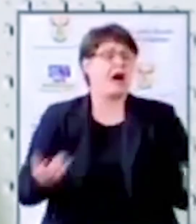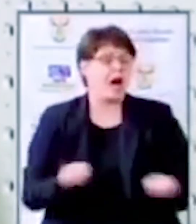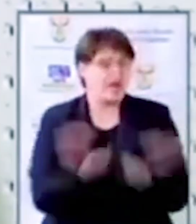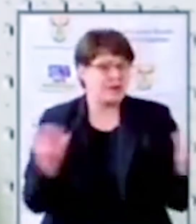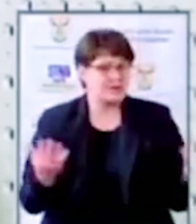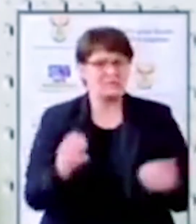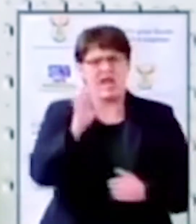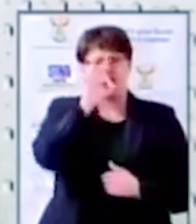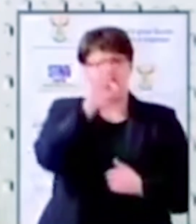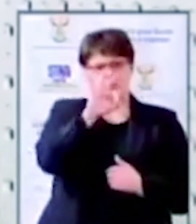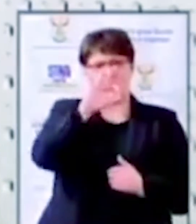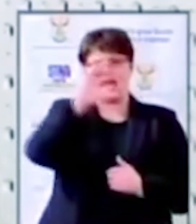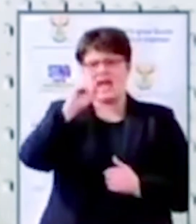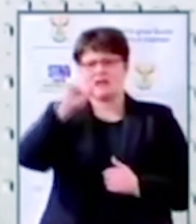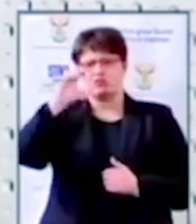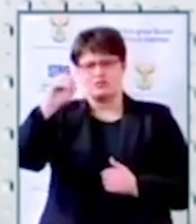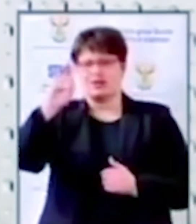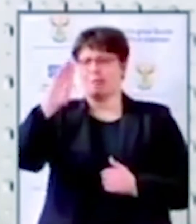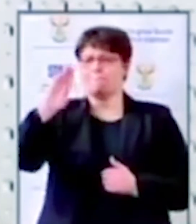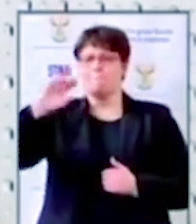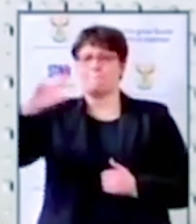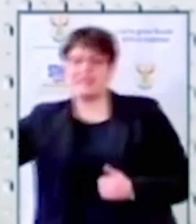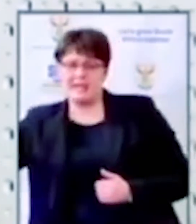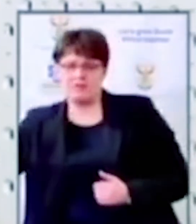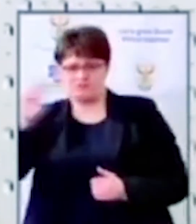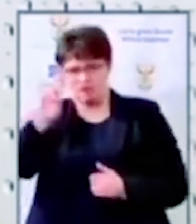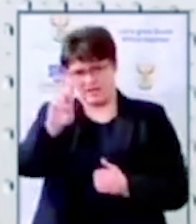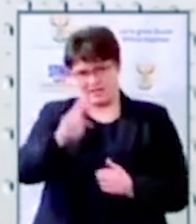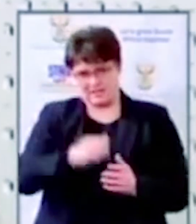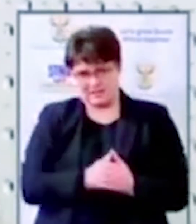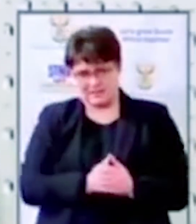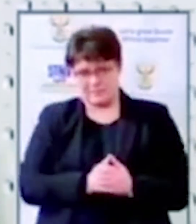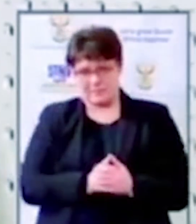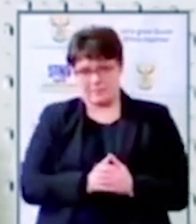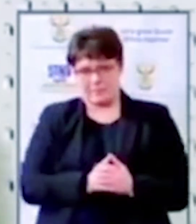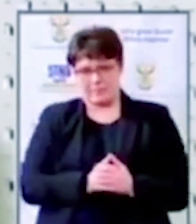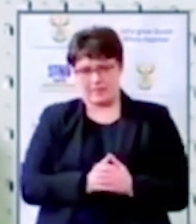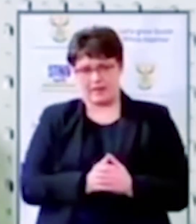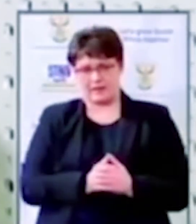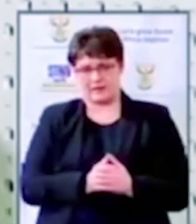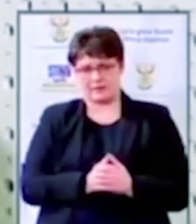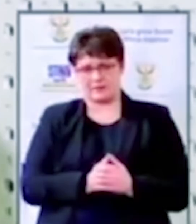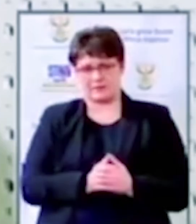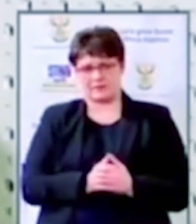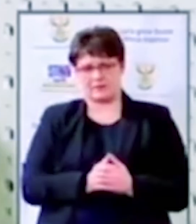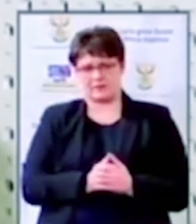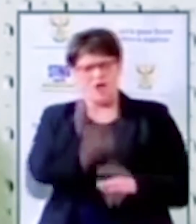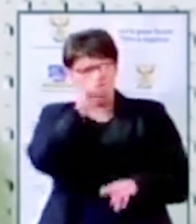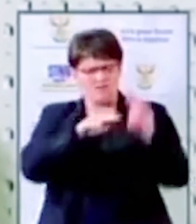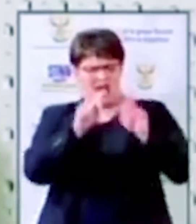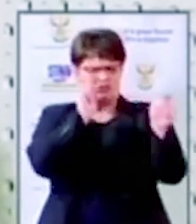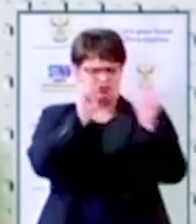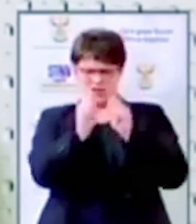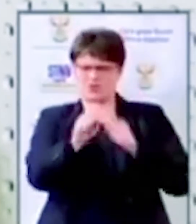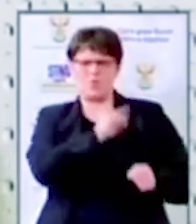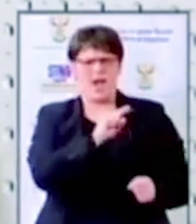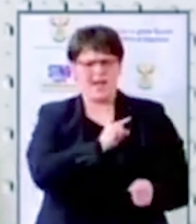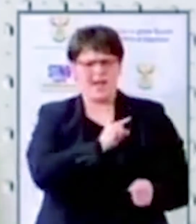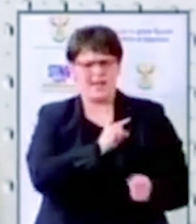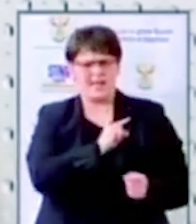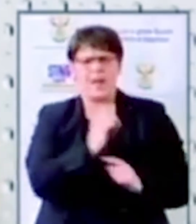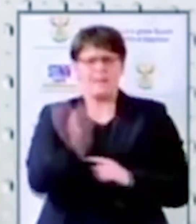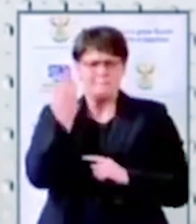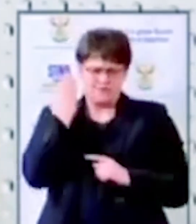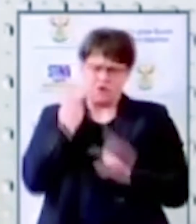some 300 billion rand. Part of this revision is because the measures announced earlier this